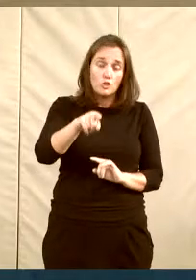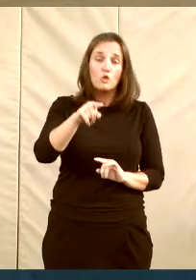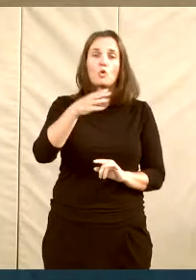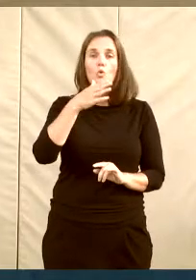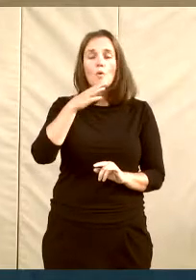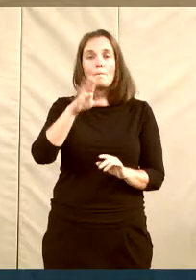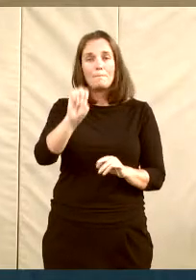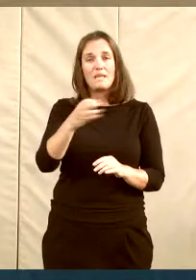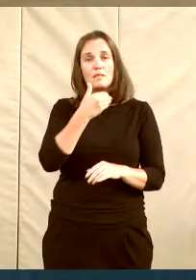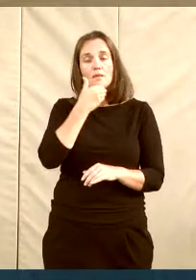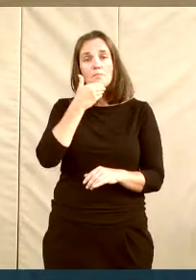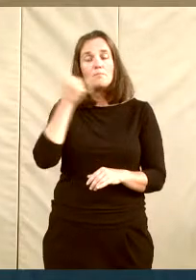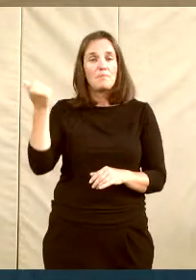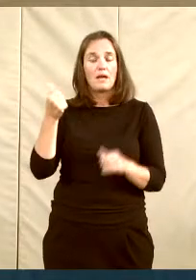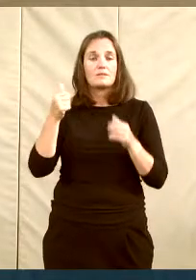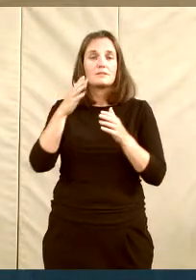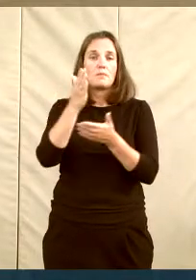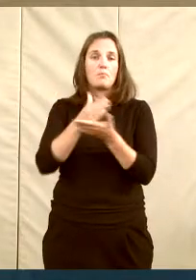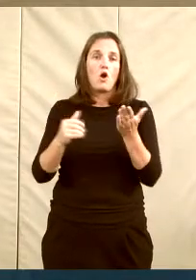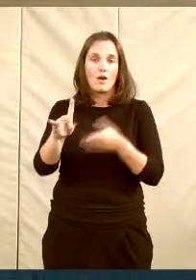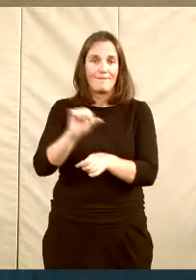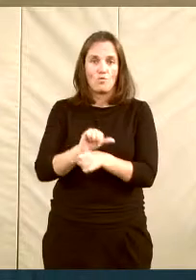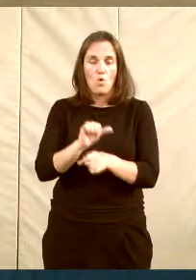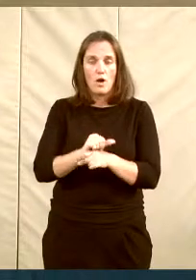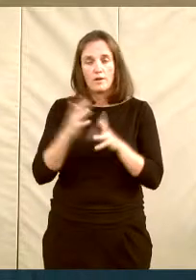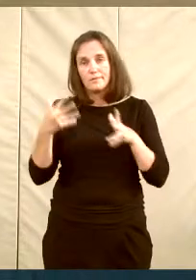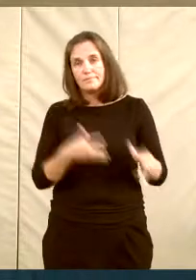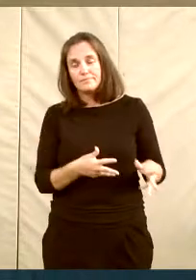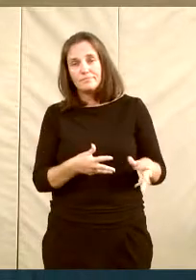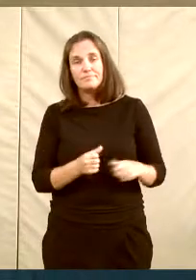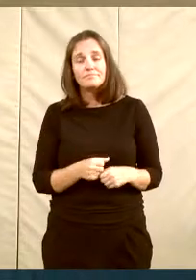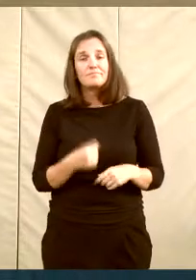work behind. And in the words